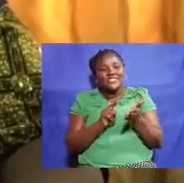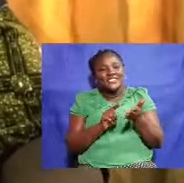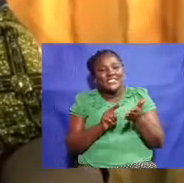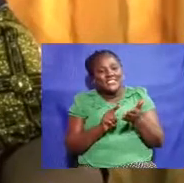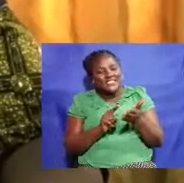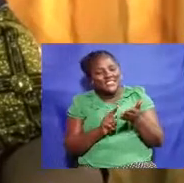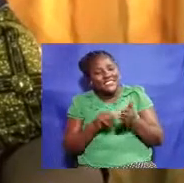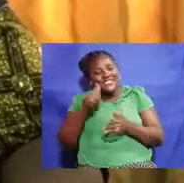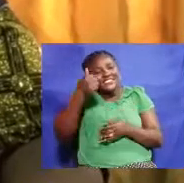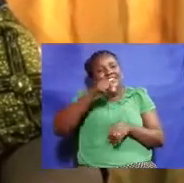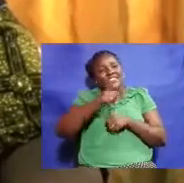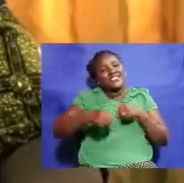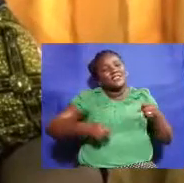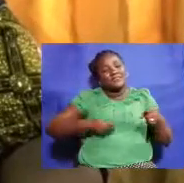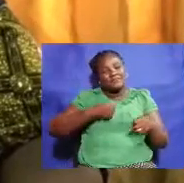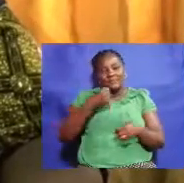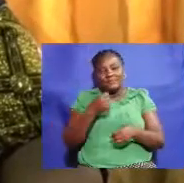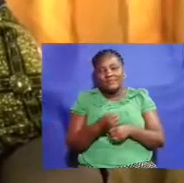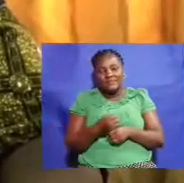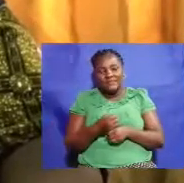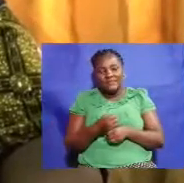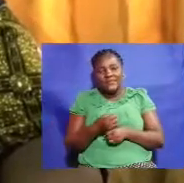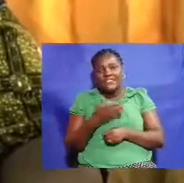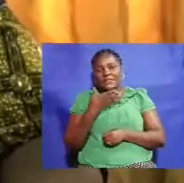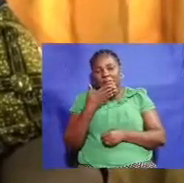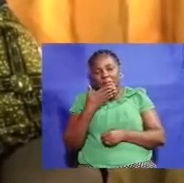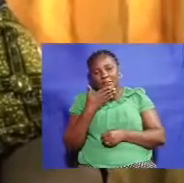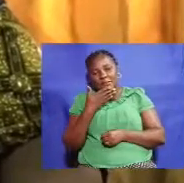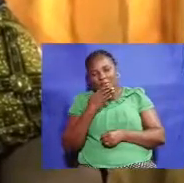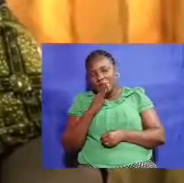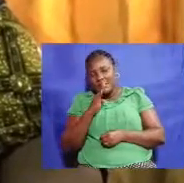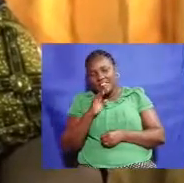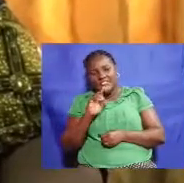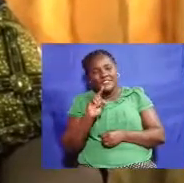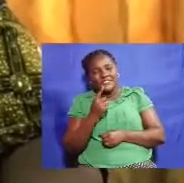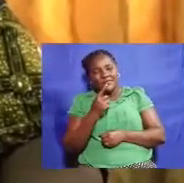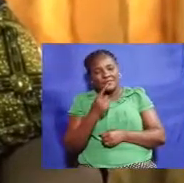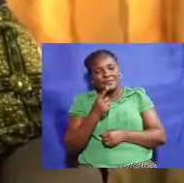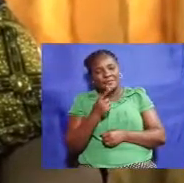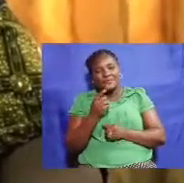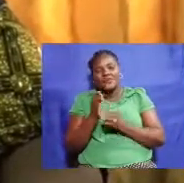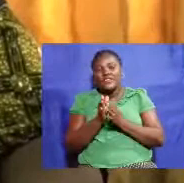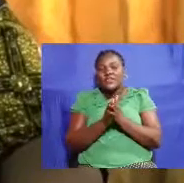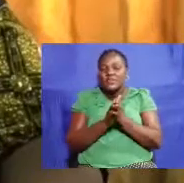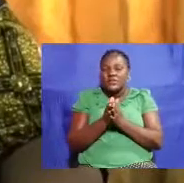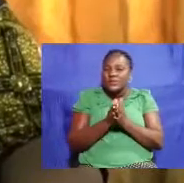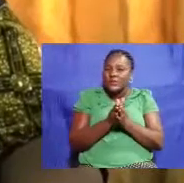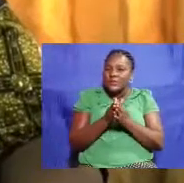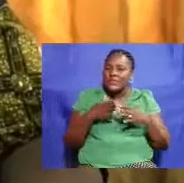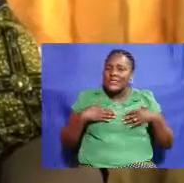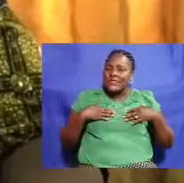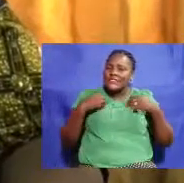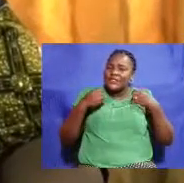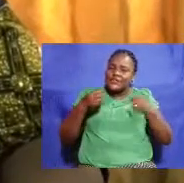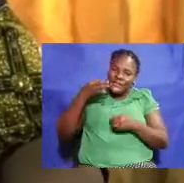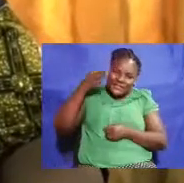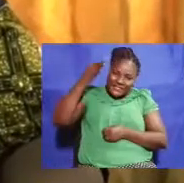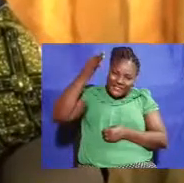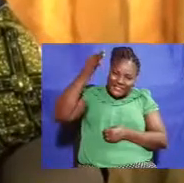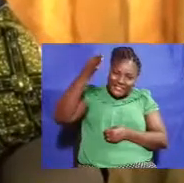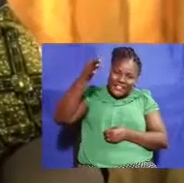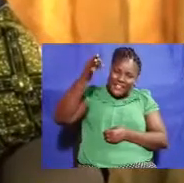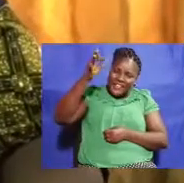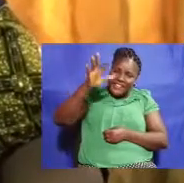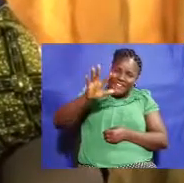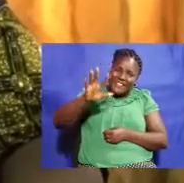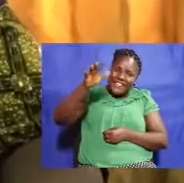of 10 years will just be the first landmark. We wish them strength in the future for the next 5,